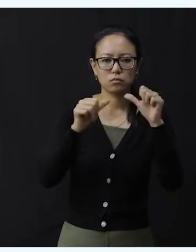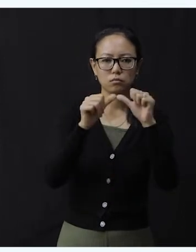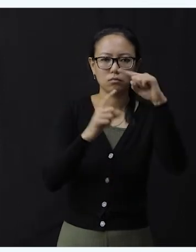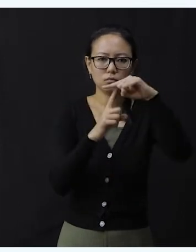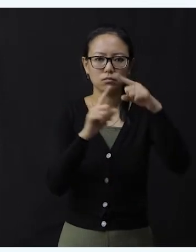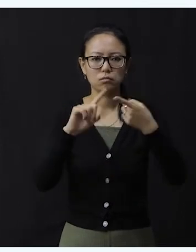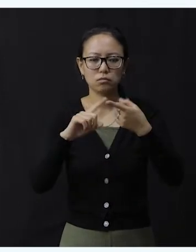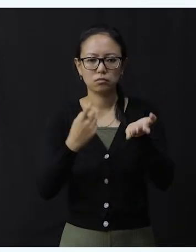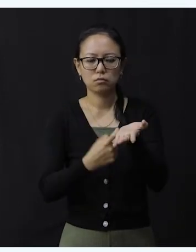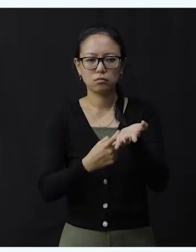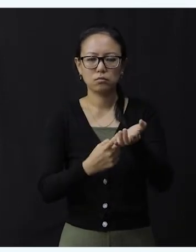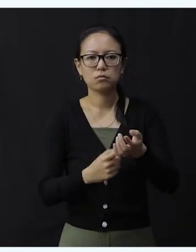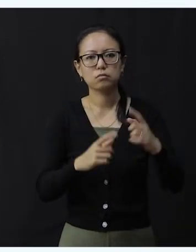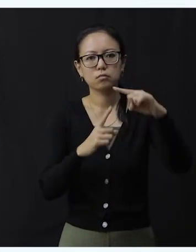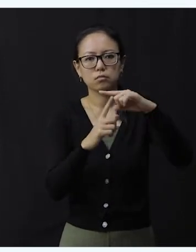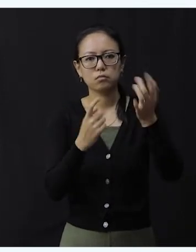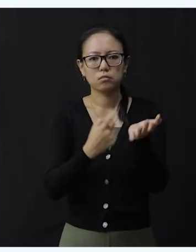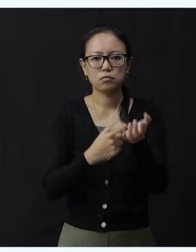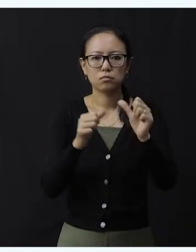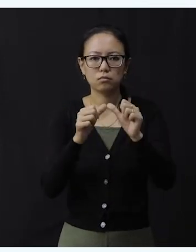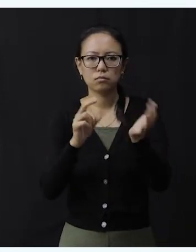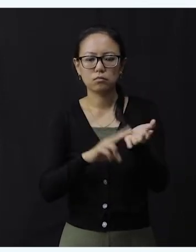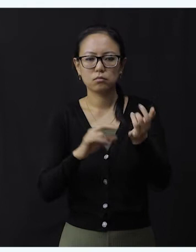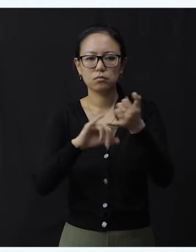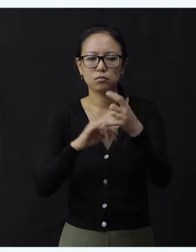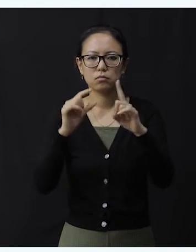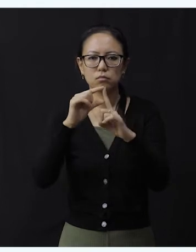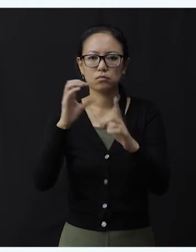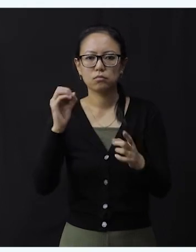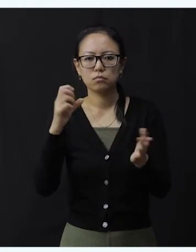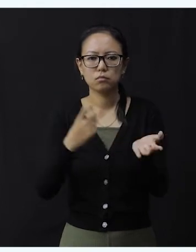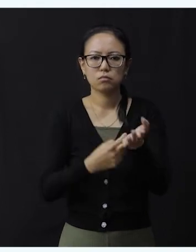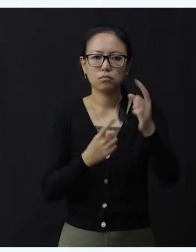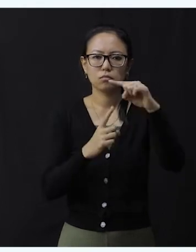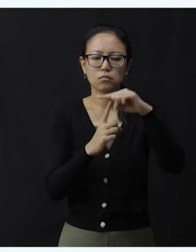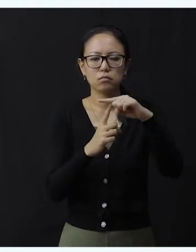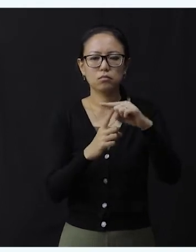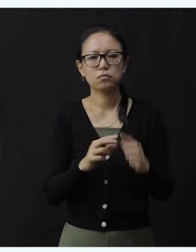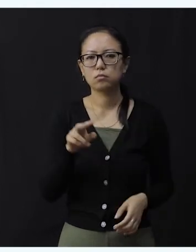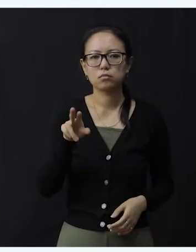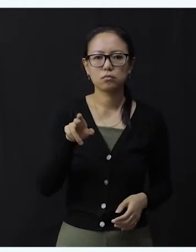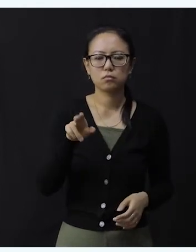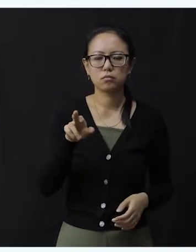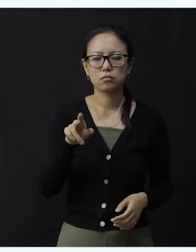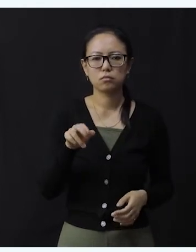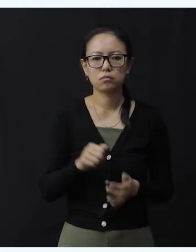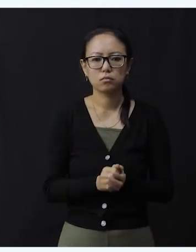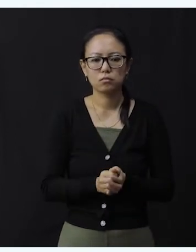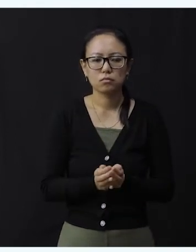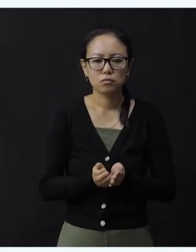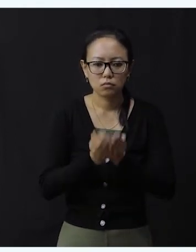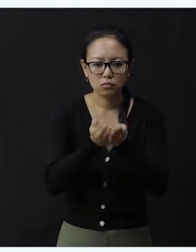ship. So water transport, they includes a boat, yacht, ship, and a cargo ship too.